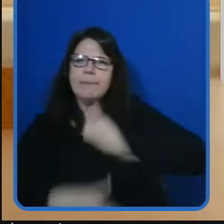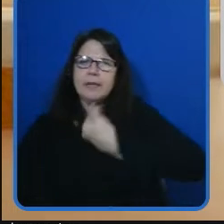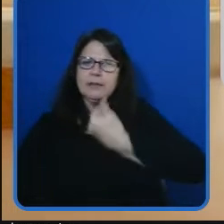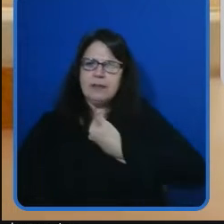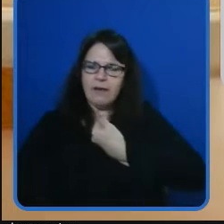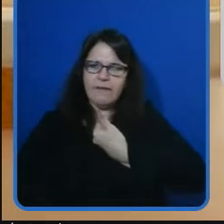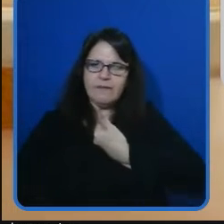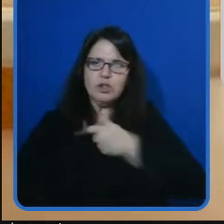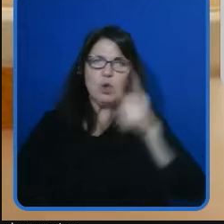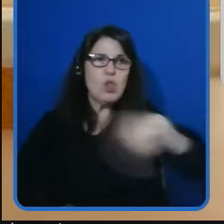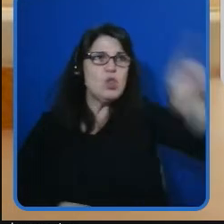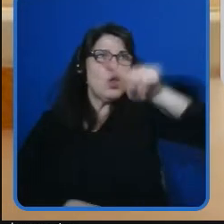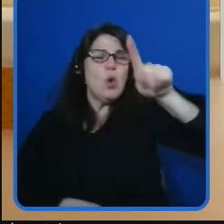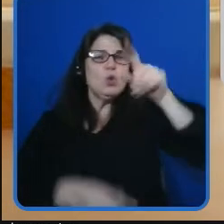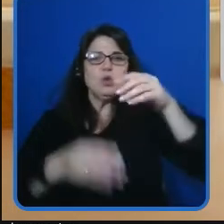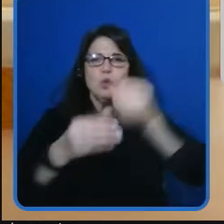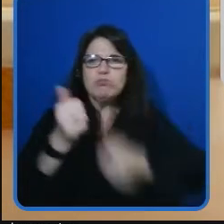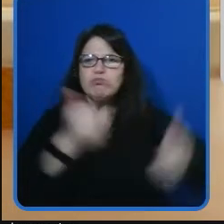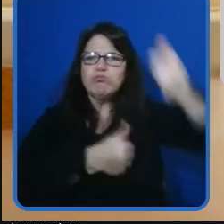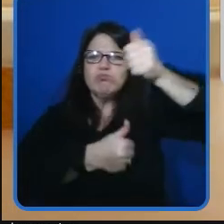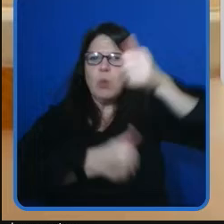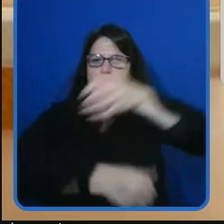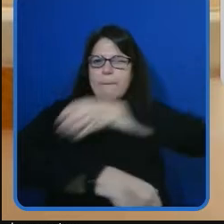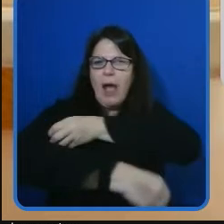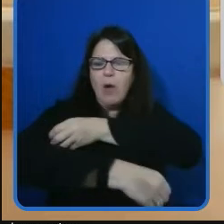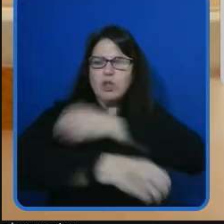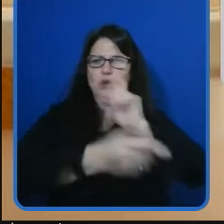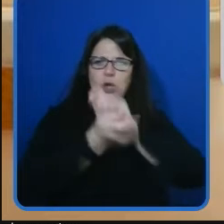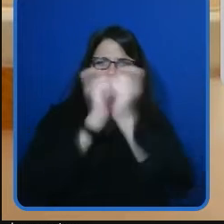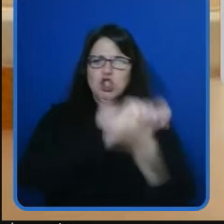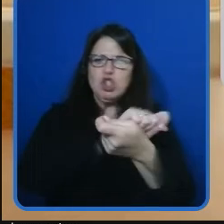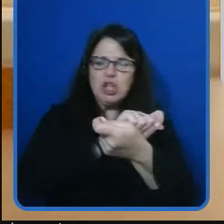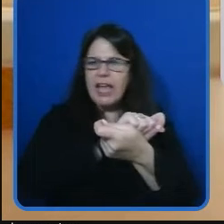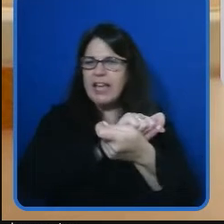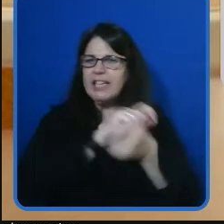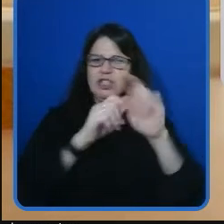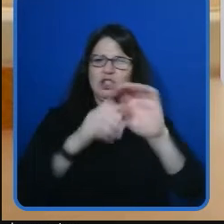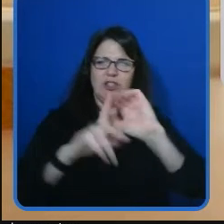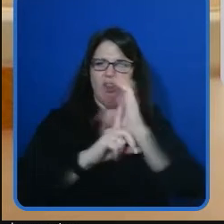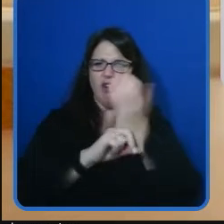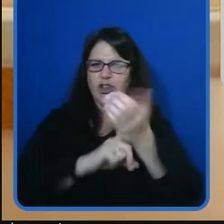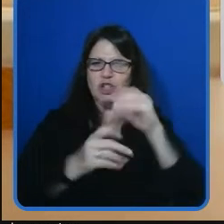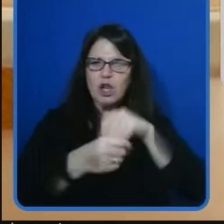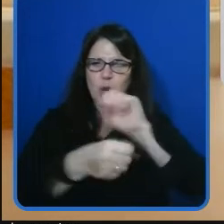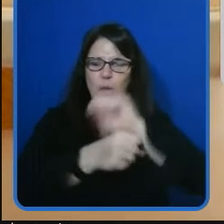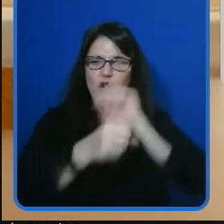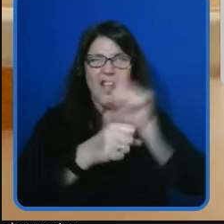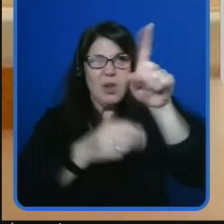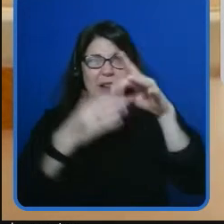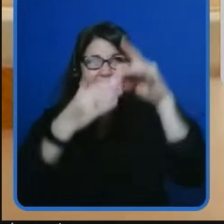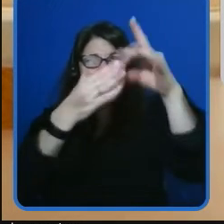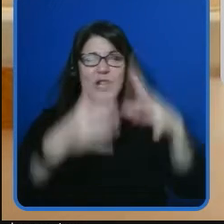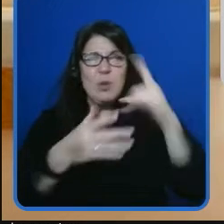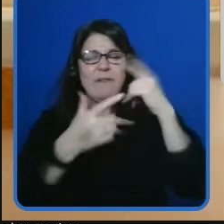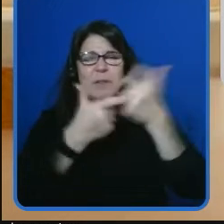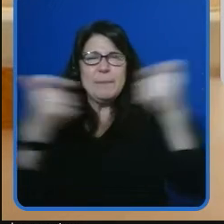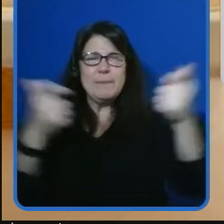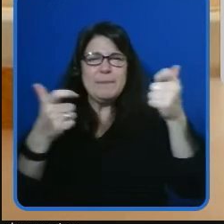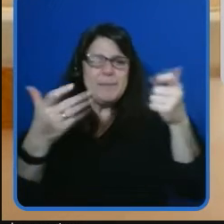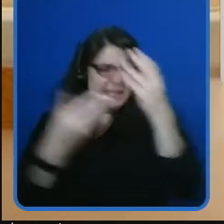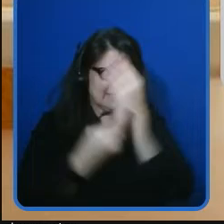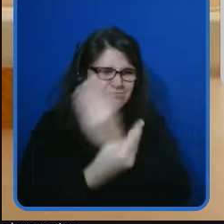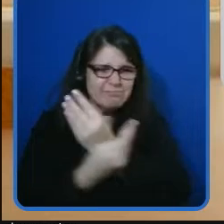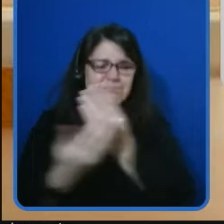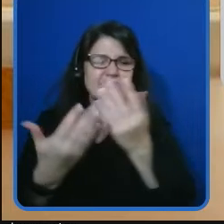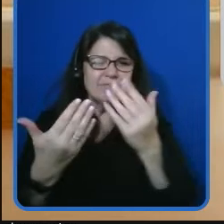position to transform your workplace cultures as leaders, you have the largest platform that can model and incentivize